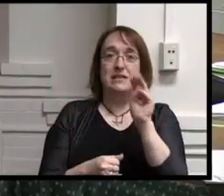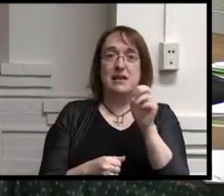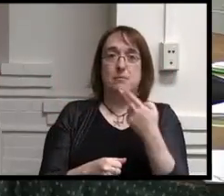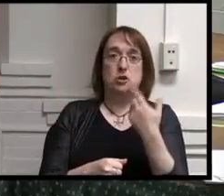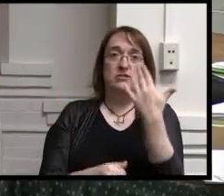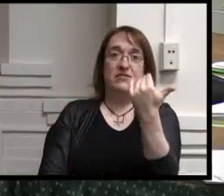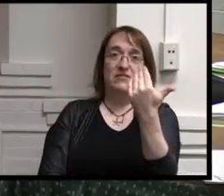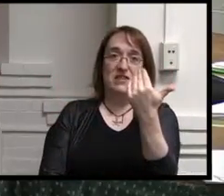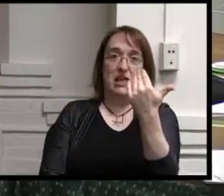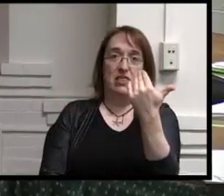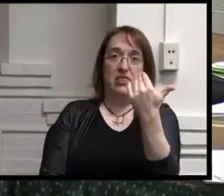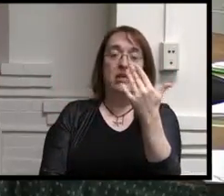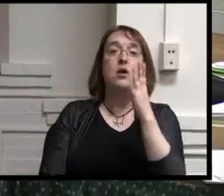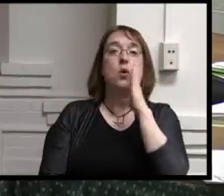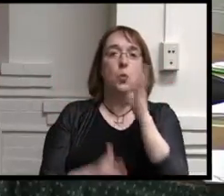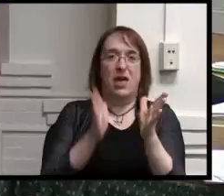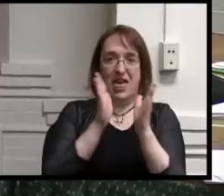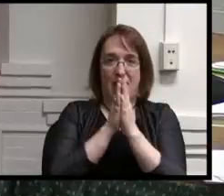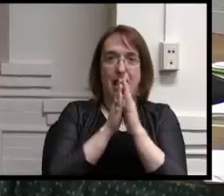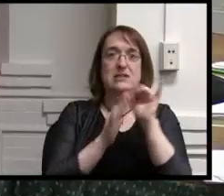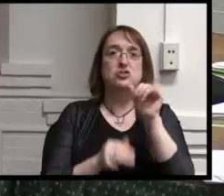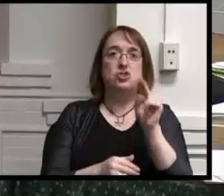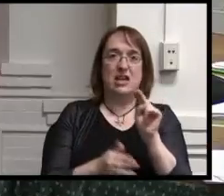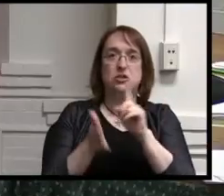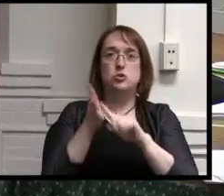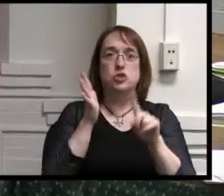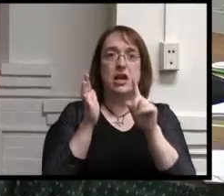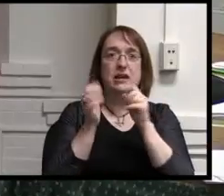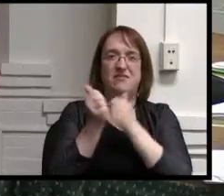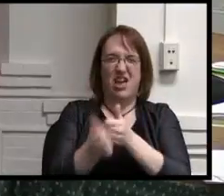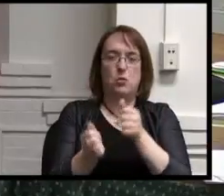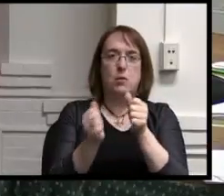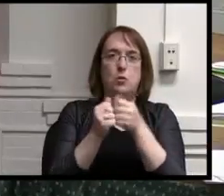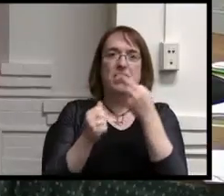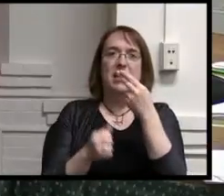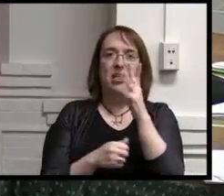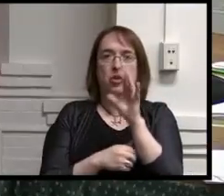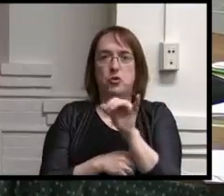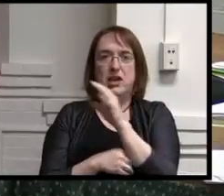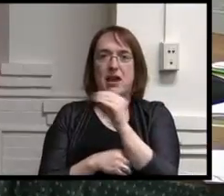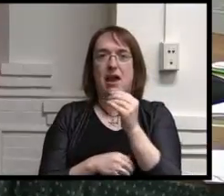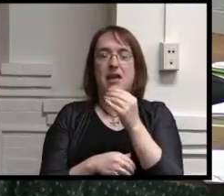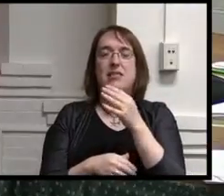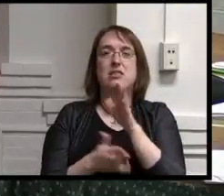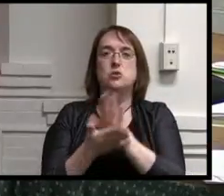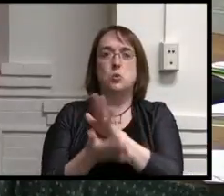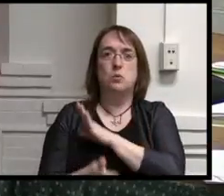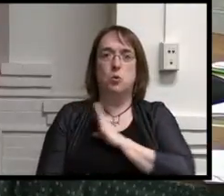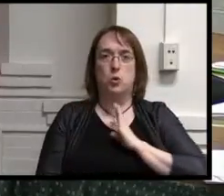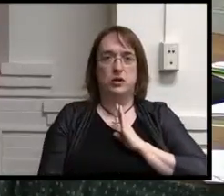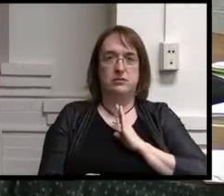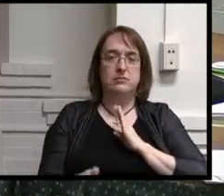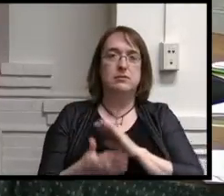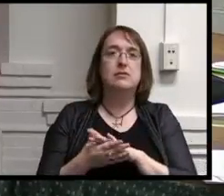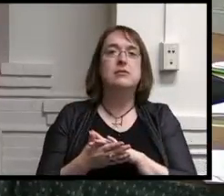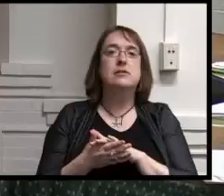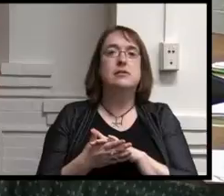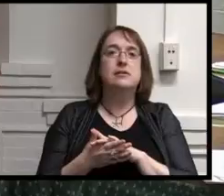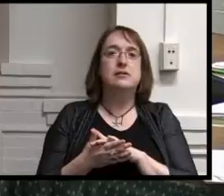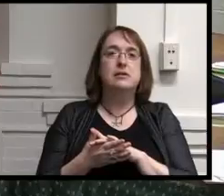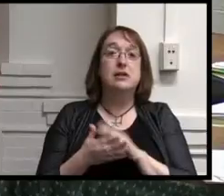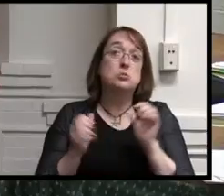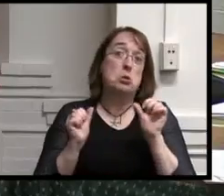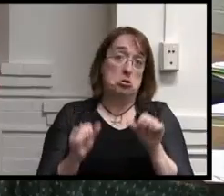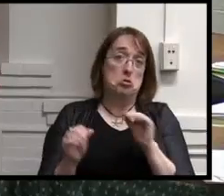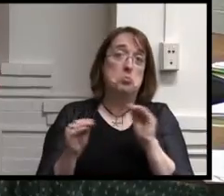ask Jan to check with Hillary and the school board, school district personnel, because we can still